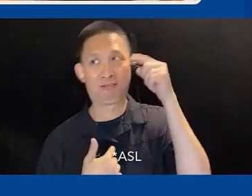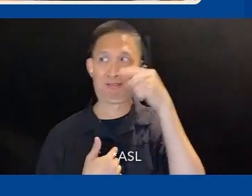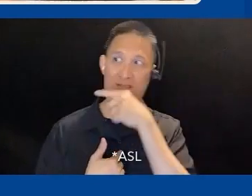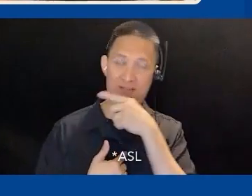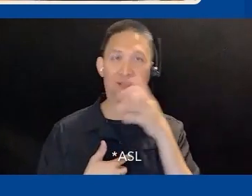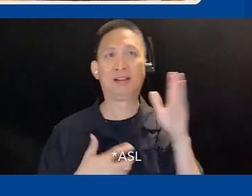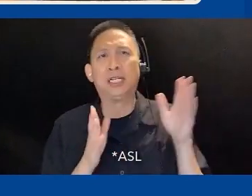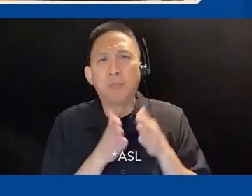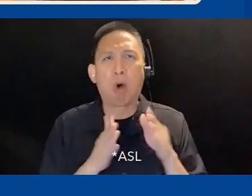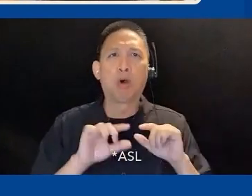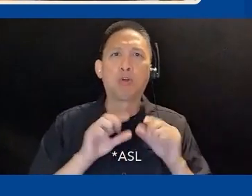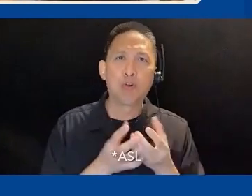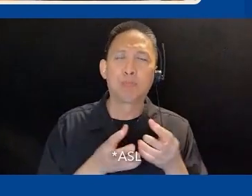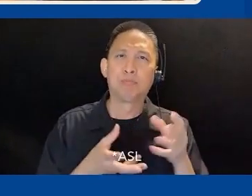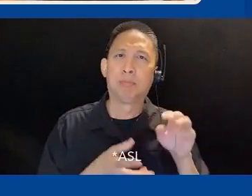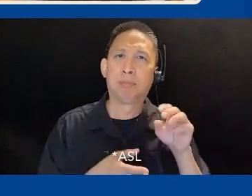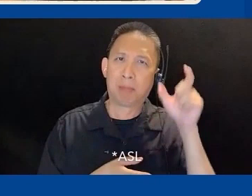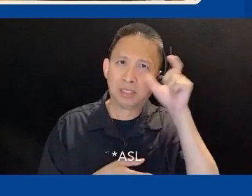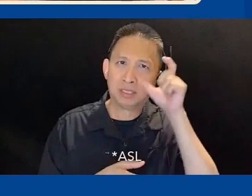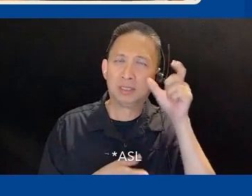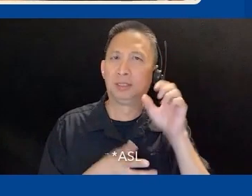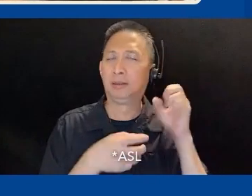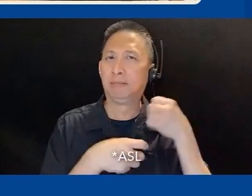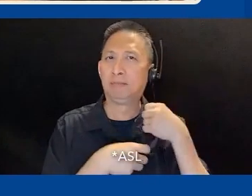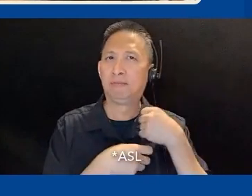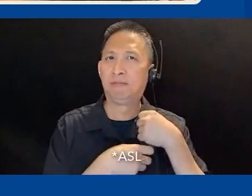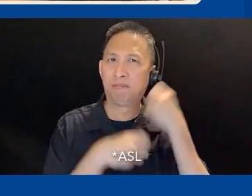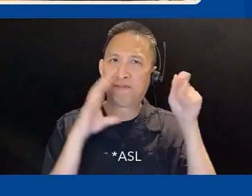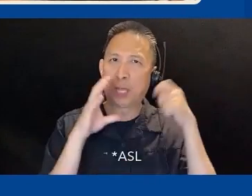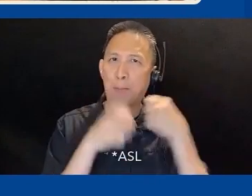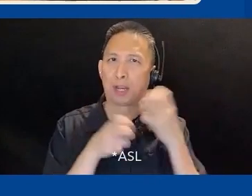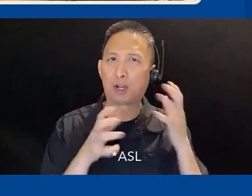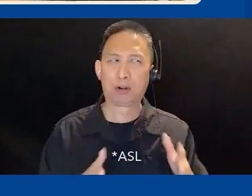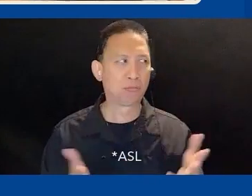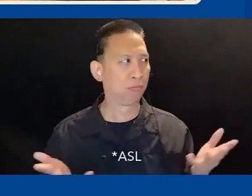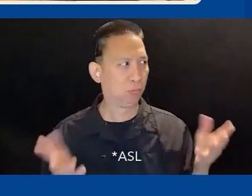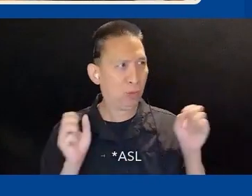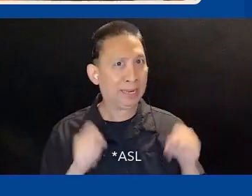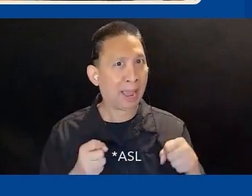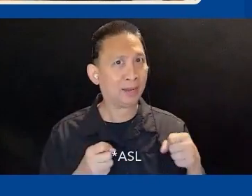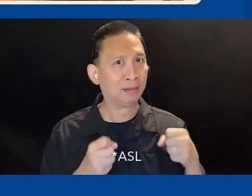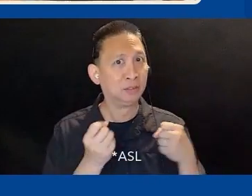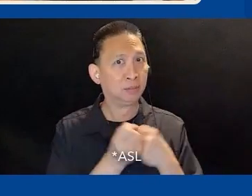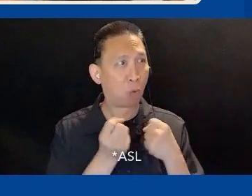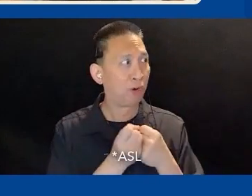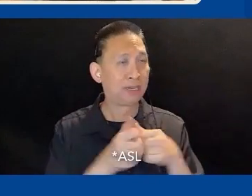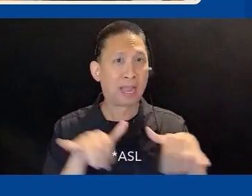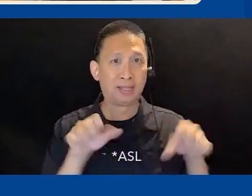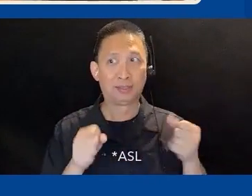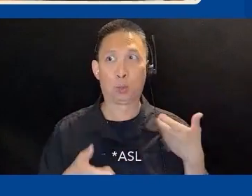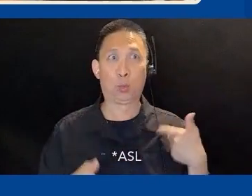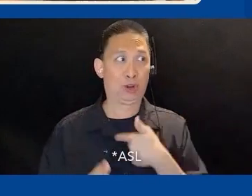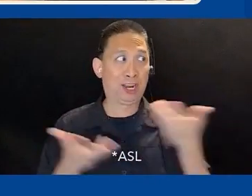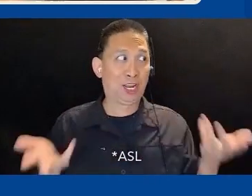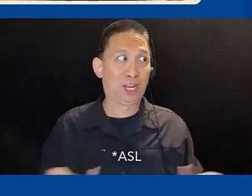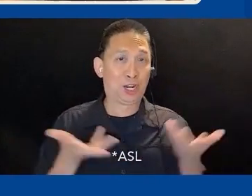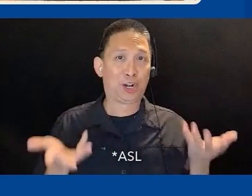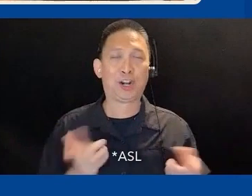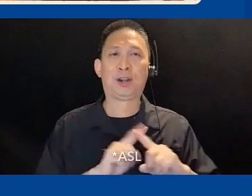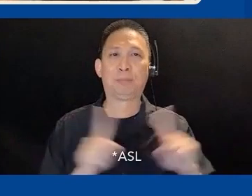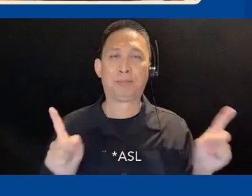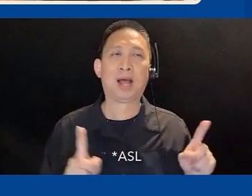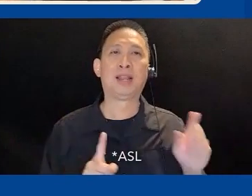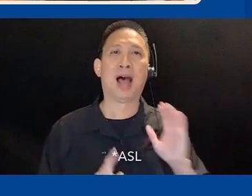to support, you know, this community, but I think, you know, there's just not a lot of value in the Muslim community.